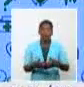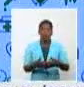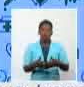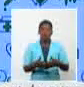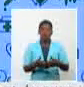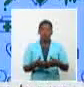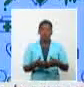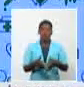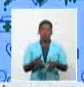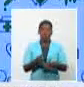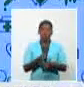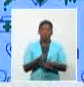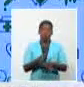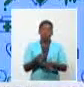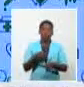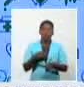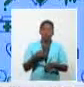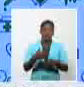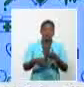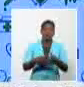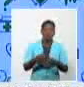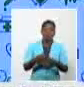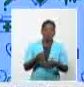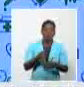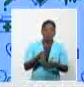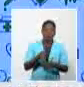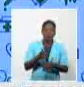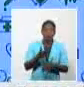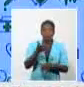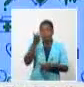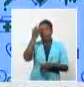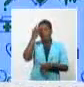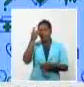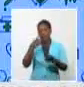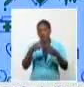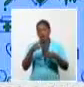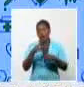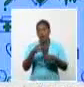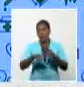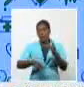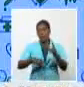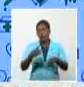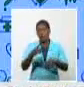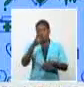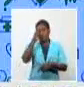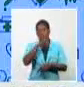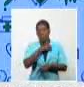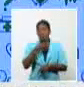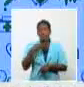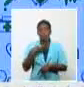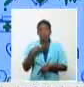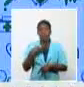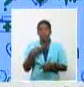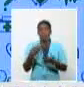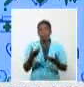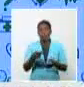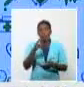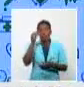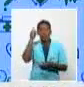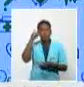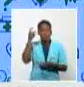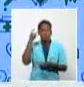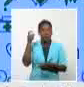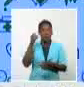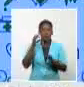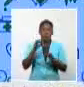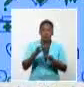has launched an outrageous crusade against our doctors and their altruistic work. What do you think distinguishes the work